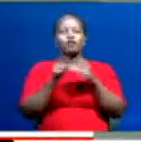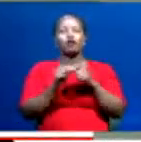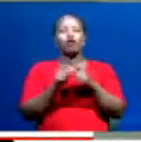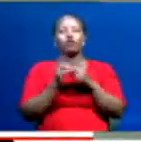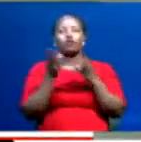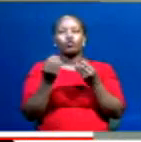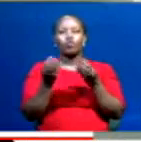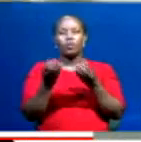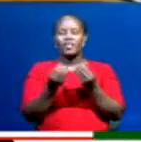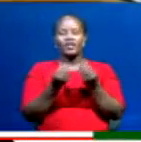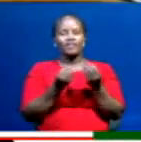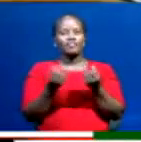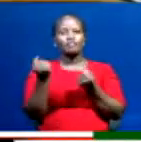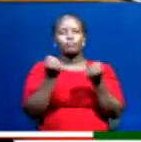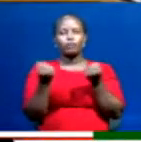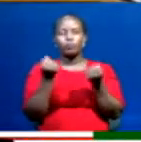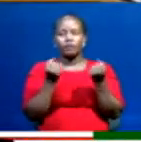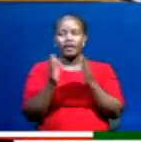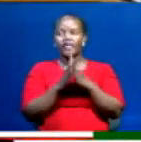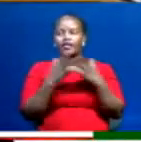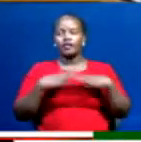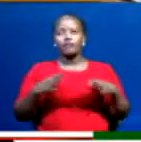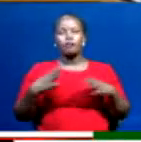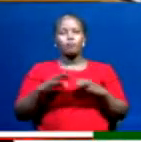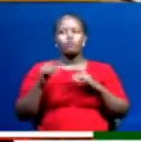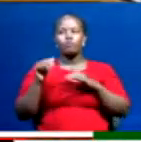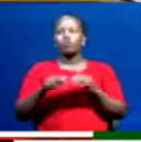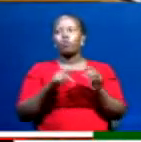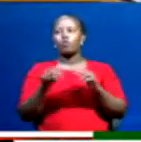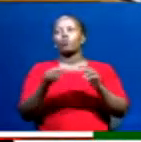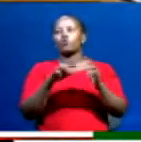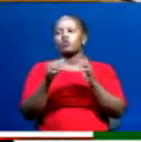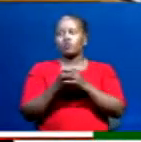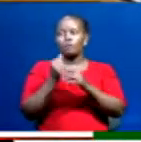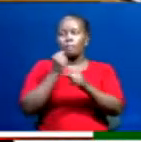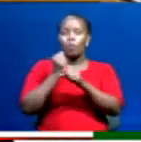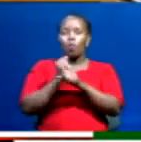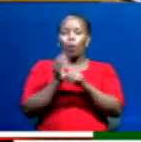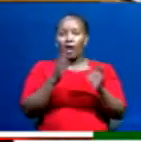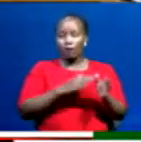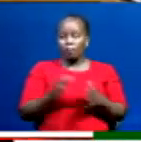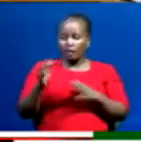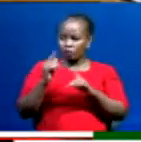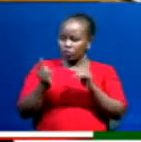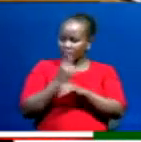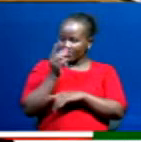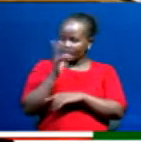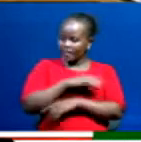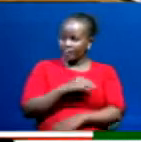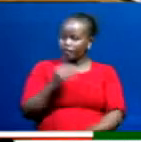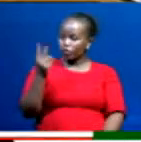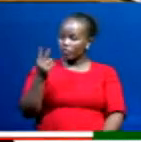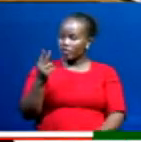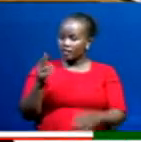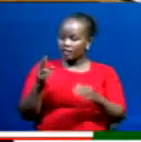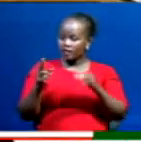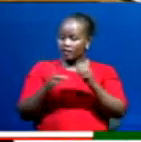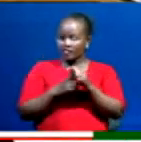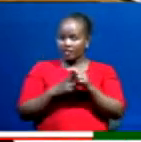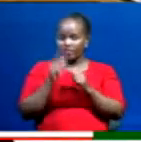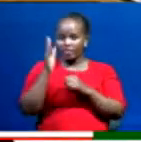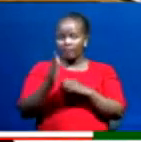and pedestrians crossing. The works are scheduled to commence on 27th of April 2023 with